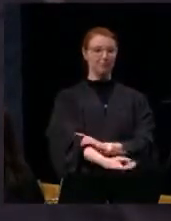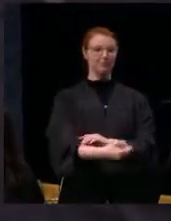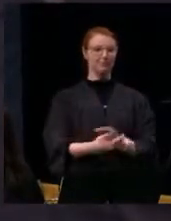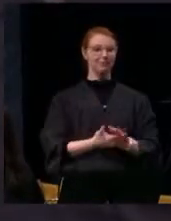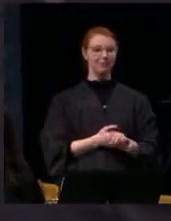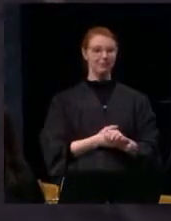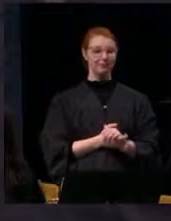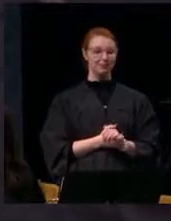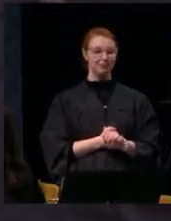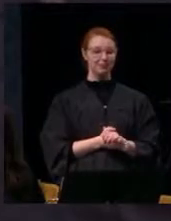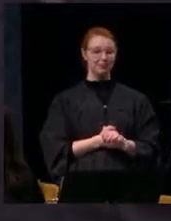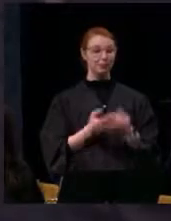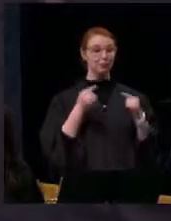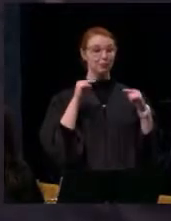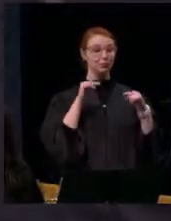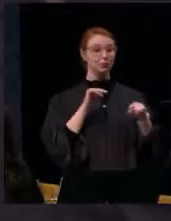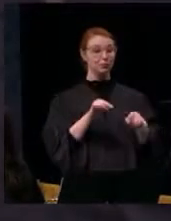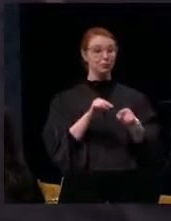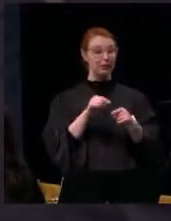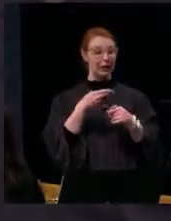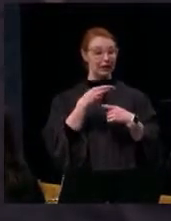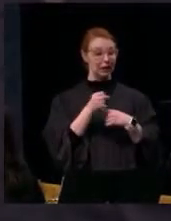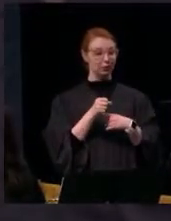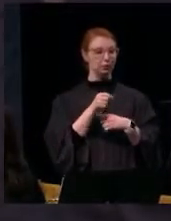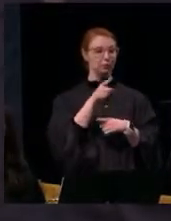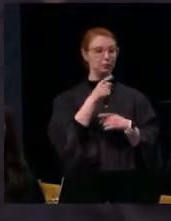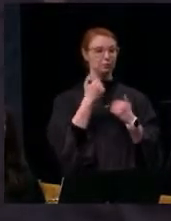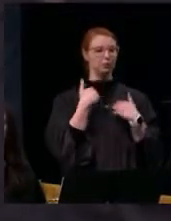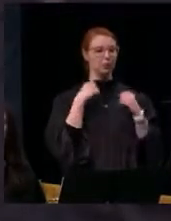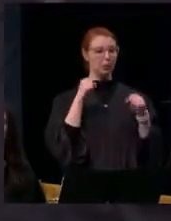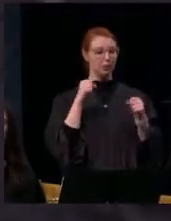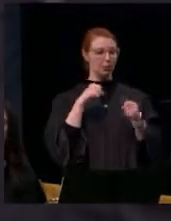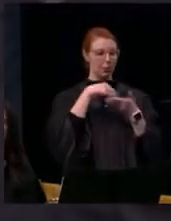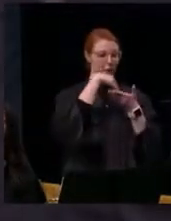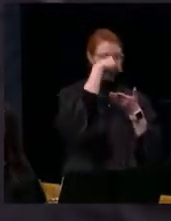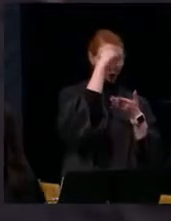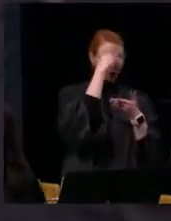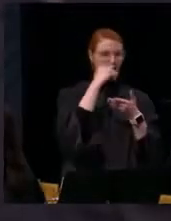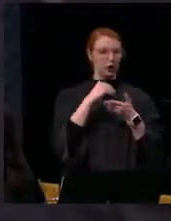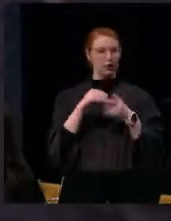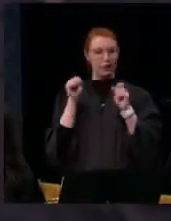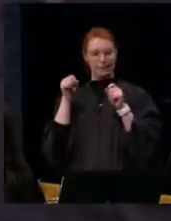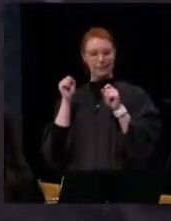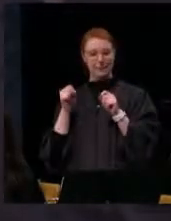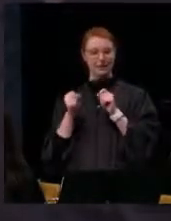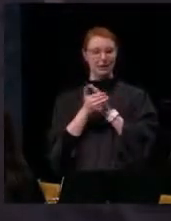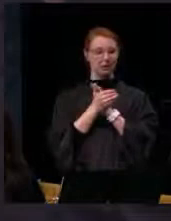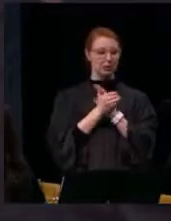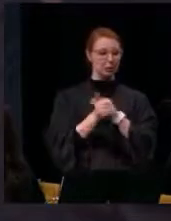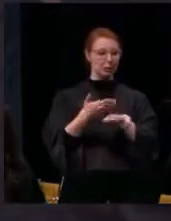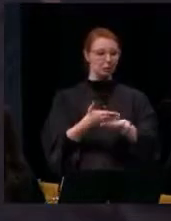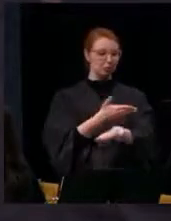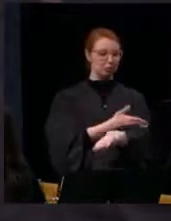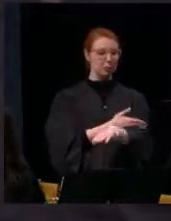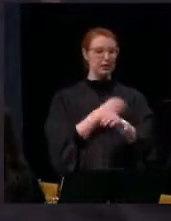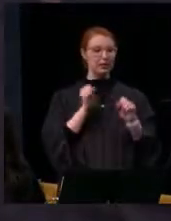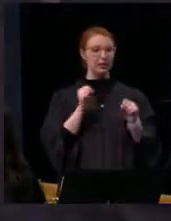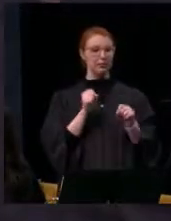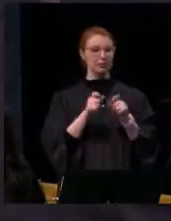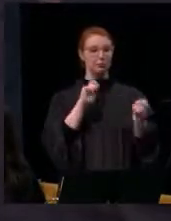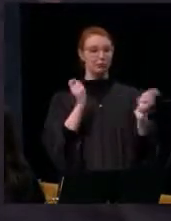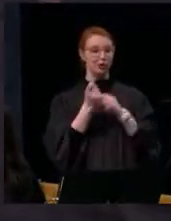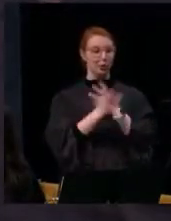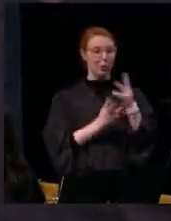4 years at Davies High School, we have been given the tools, knowledge, and abilities we need to leave our own impact on the